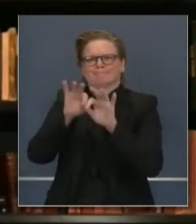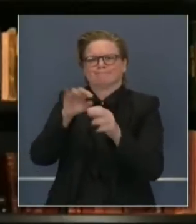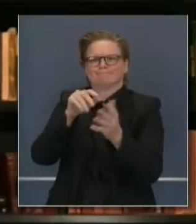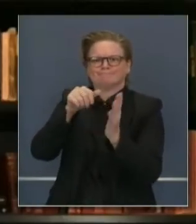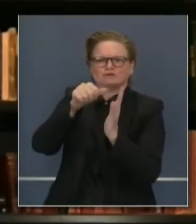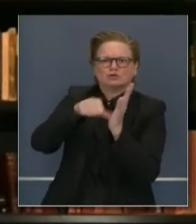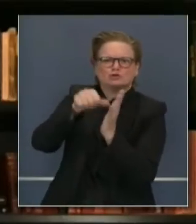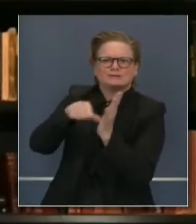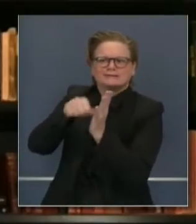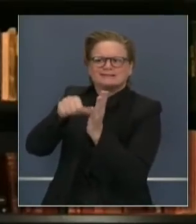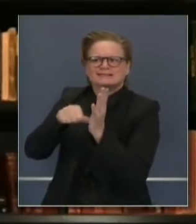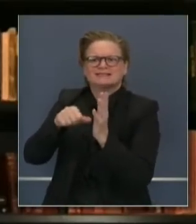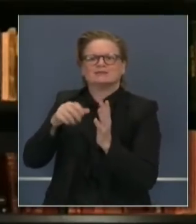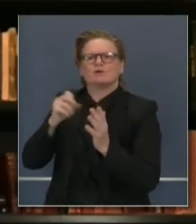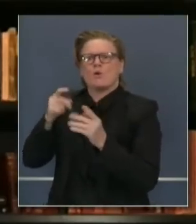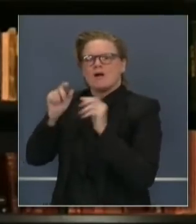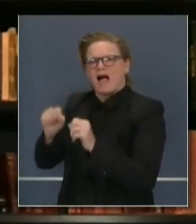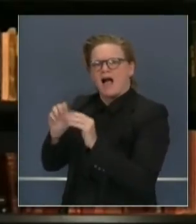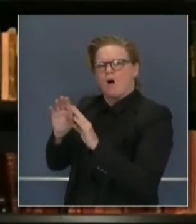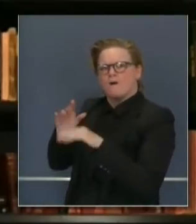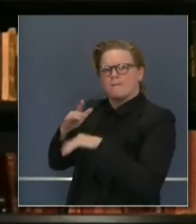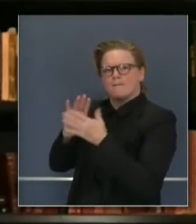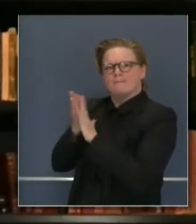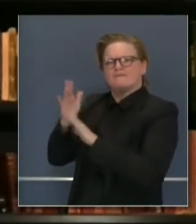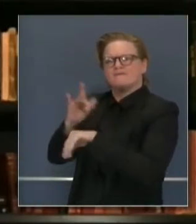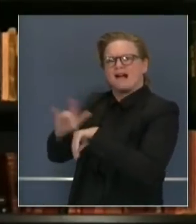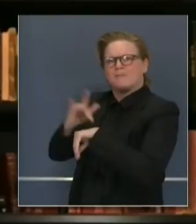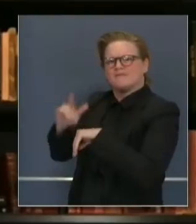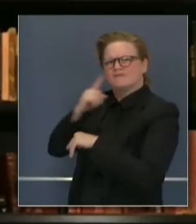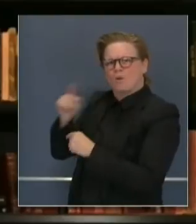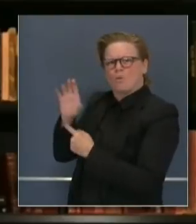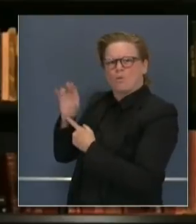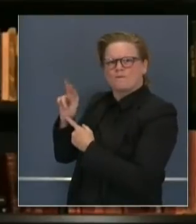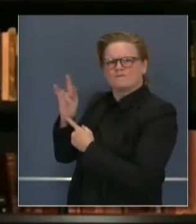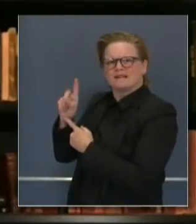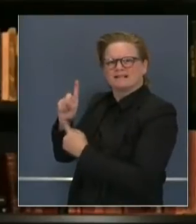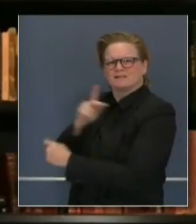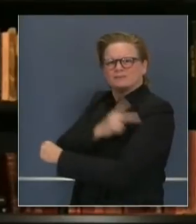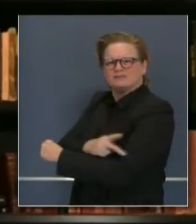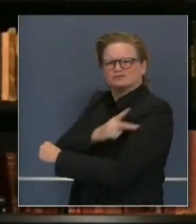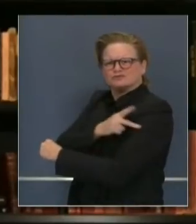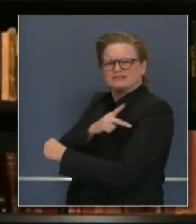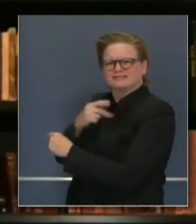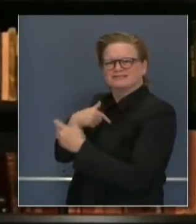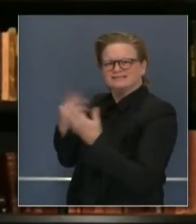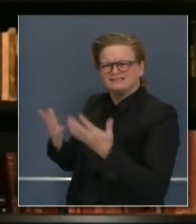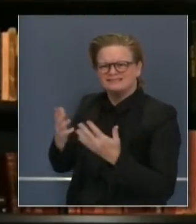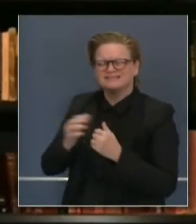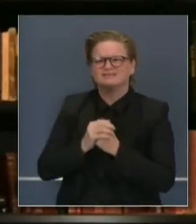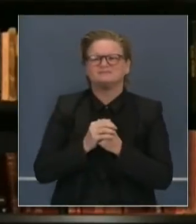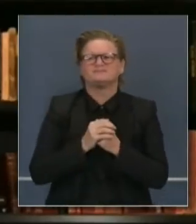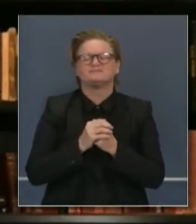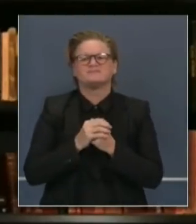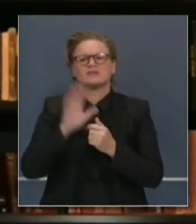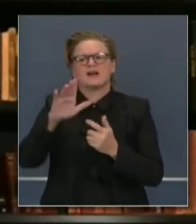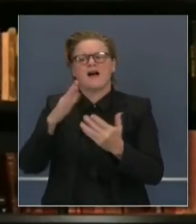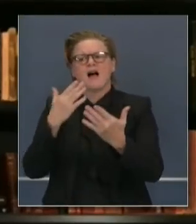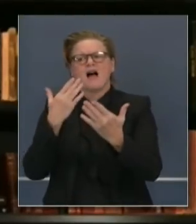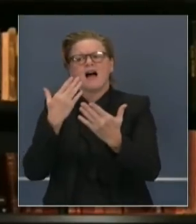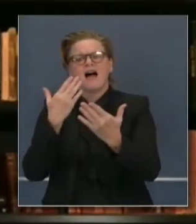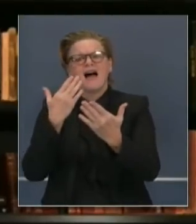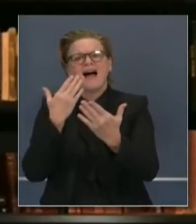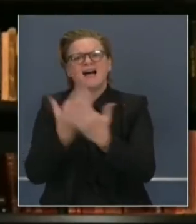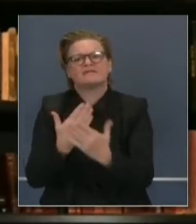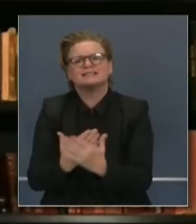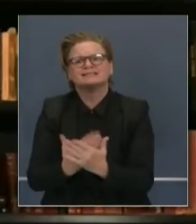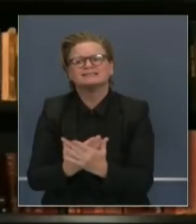on the ground, based upon trend lines. So that's already occurring. The evidence you ask, very significant evidence, overwhelming